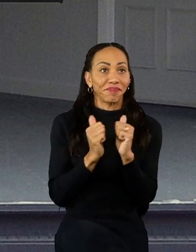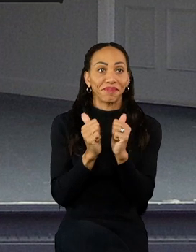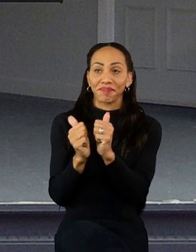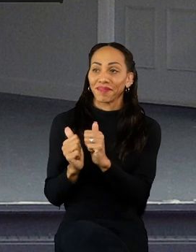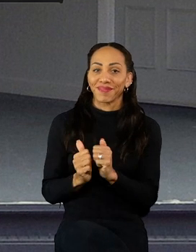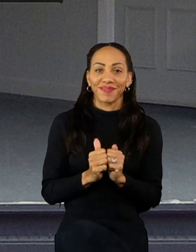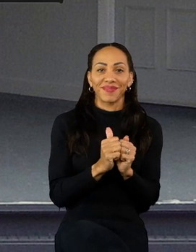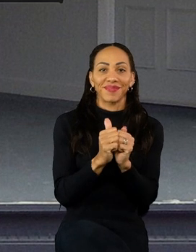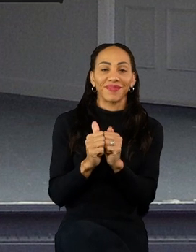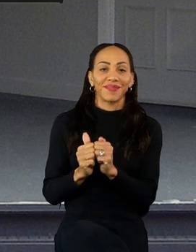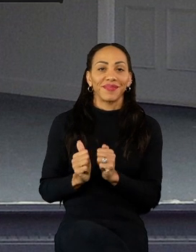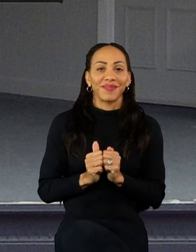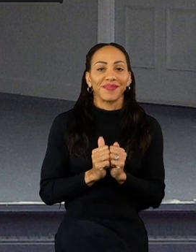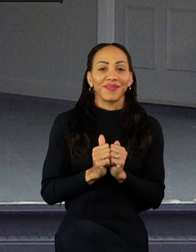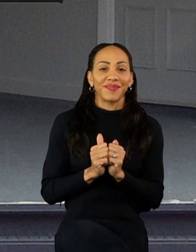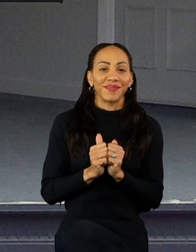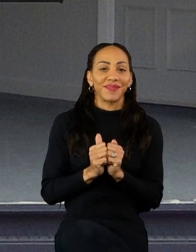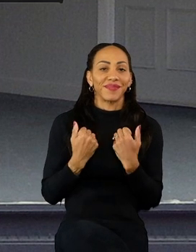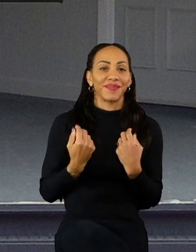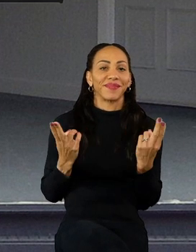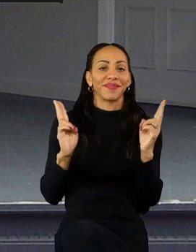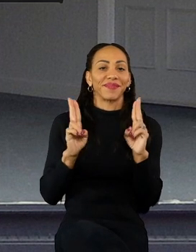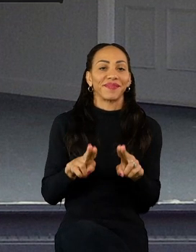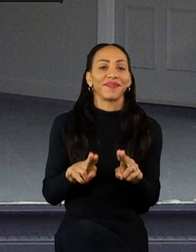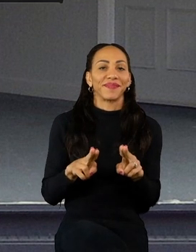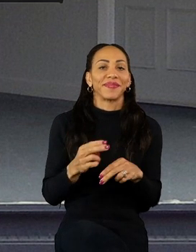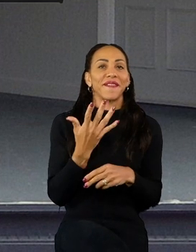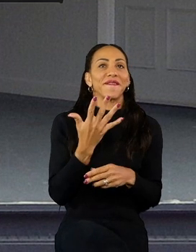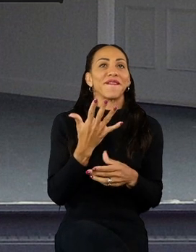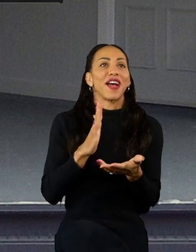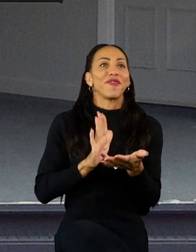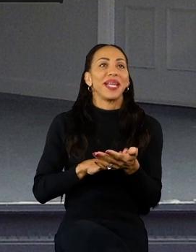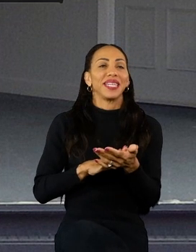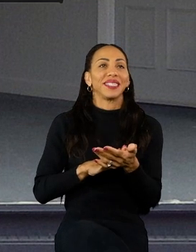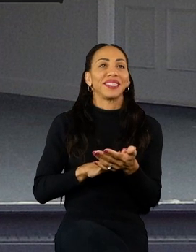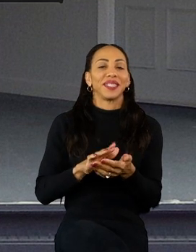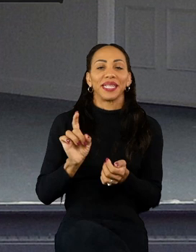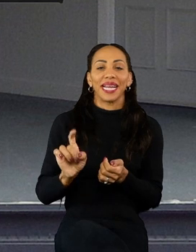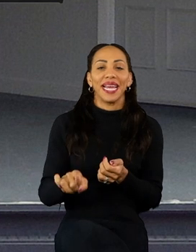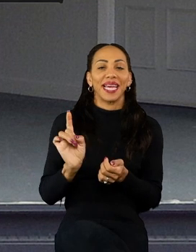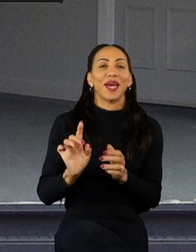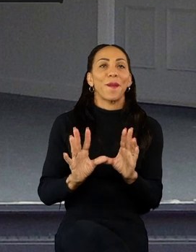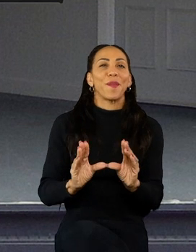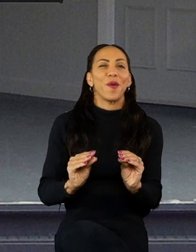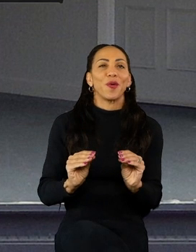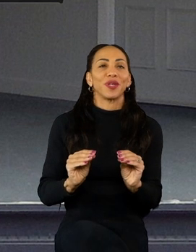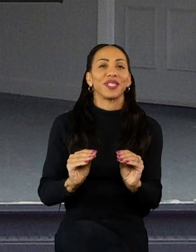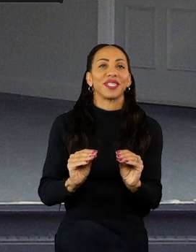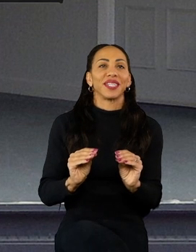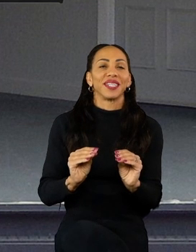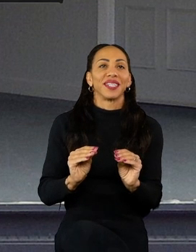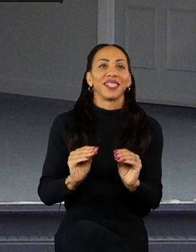That's fine with me, 20 past, yeah. Yeah. Right, okay. 5 minutes. Let's resume back in 5 minutes. You can